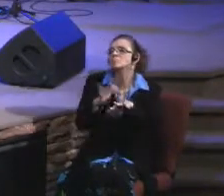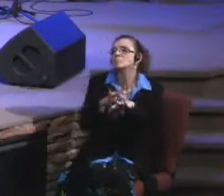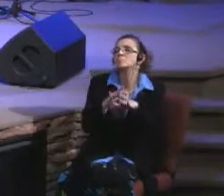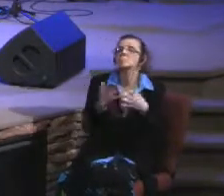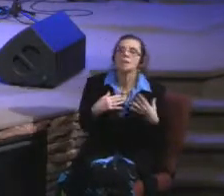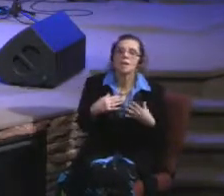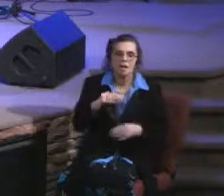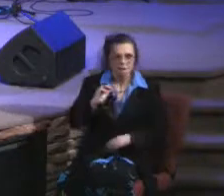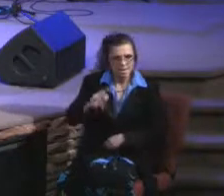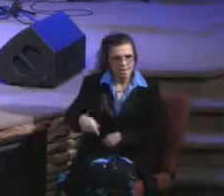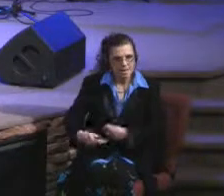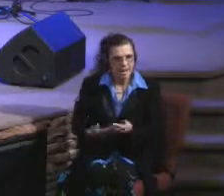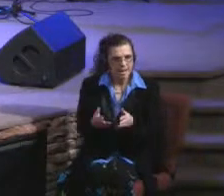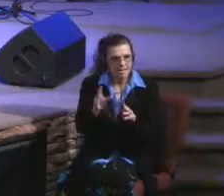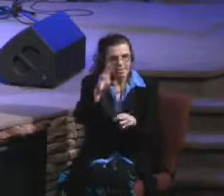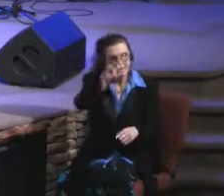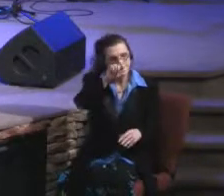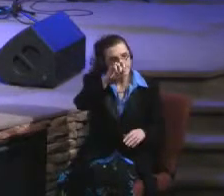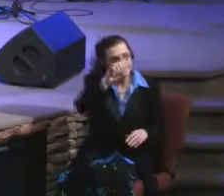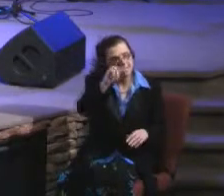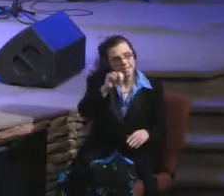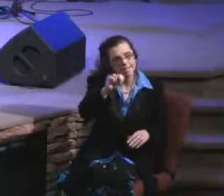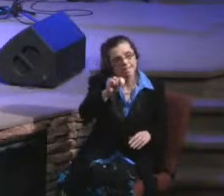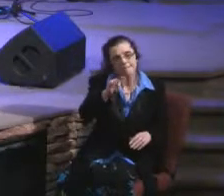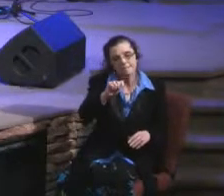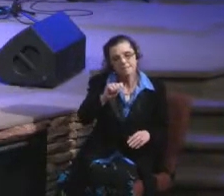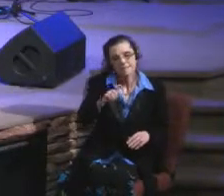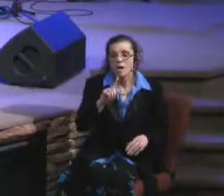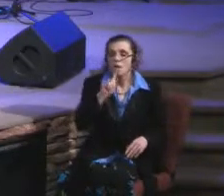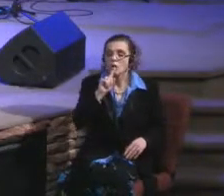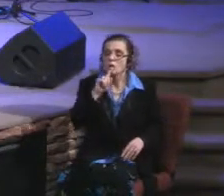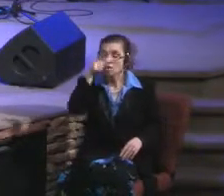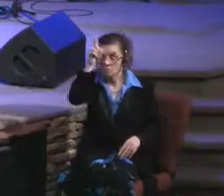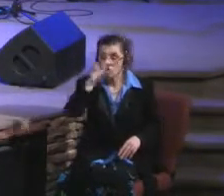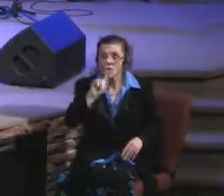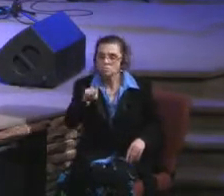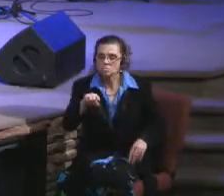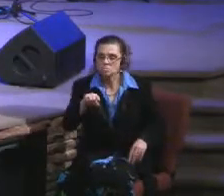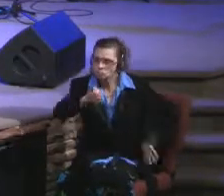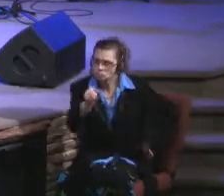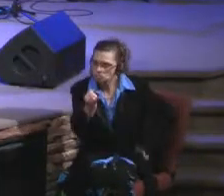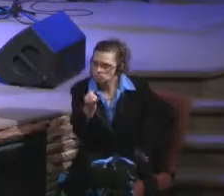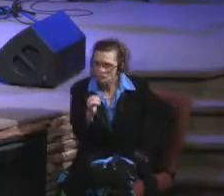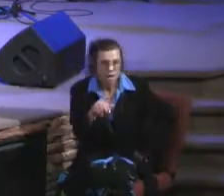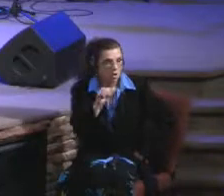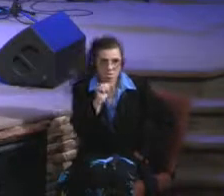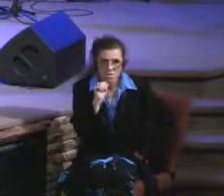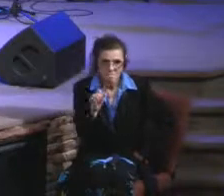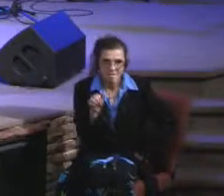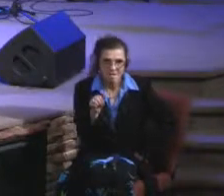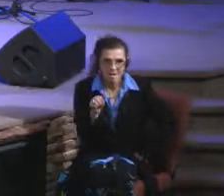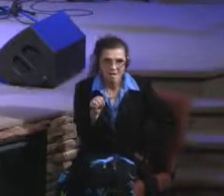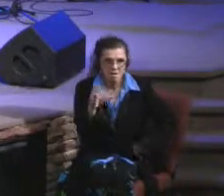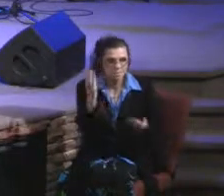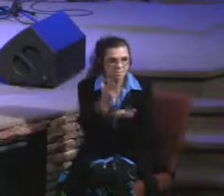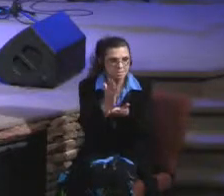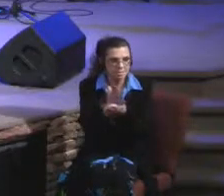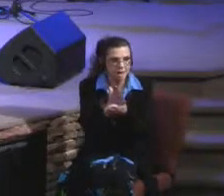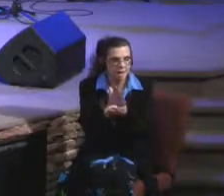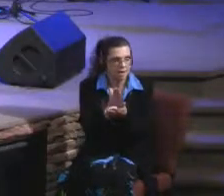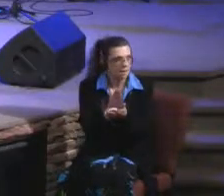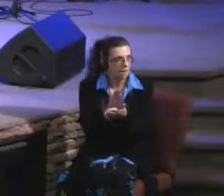and hid it under his tent. God called him out, and Joshua would not stop